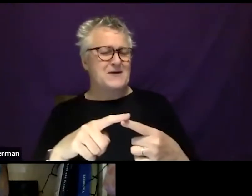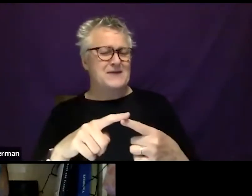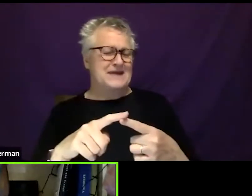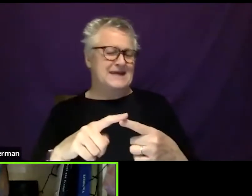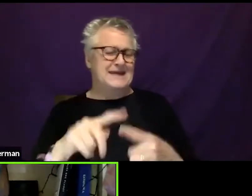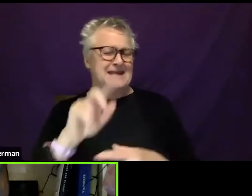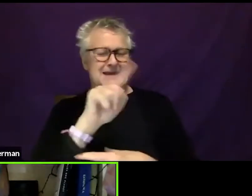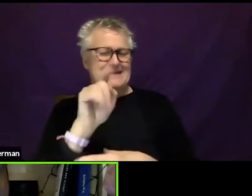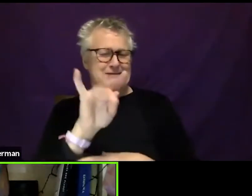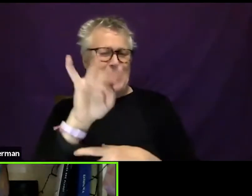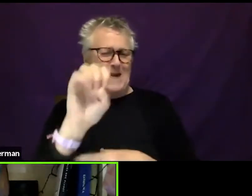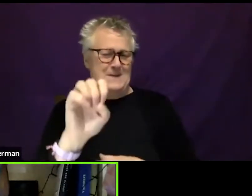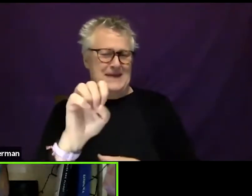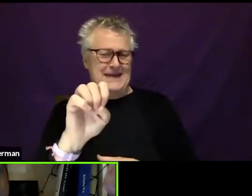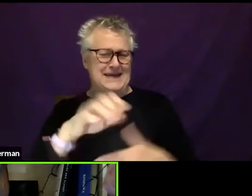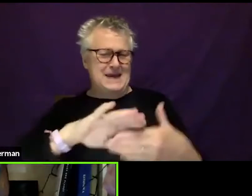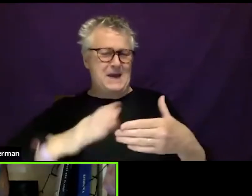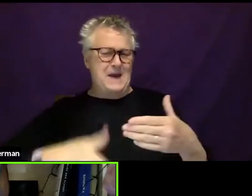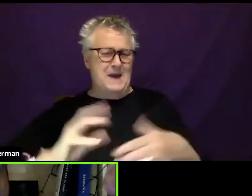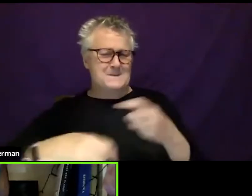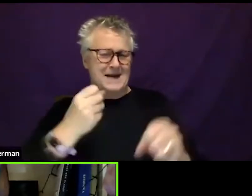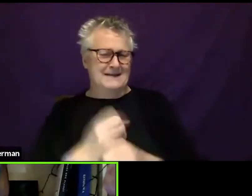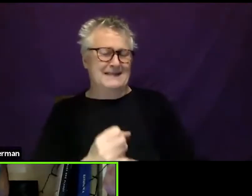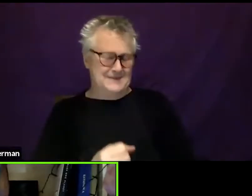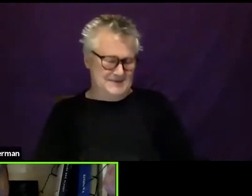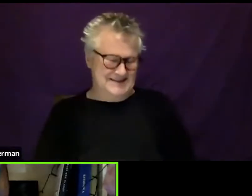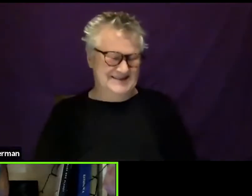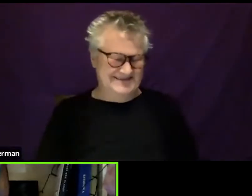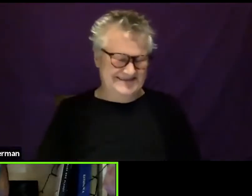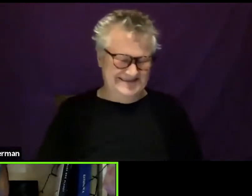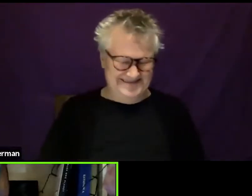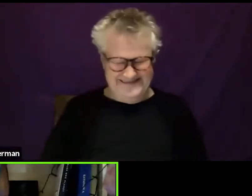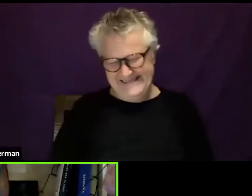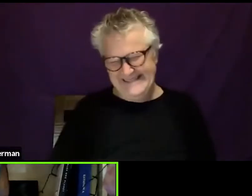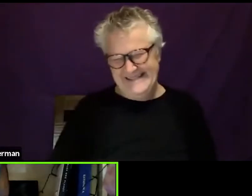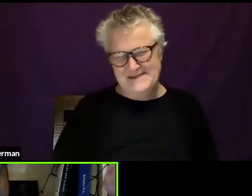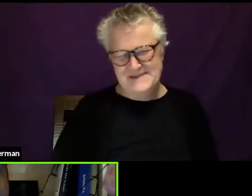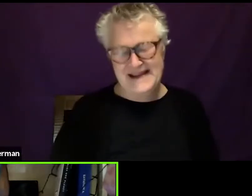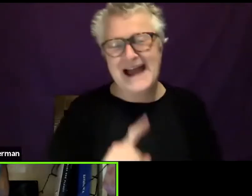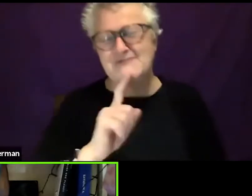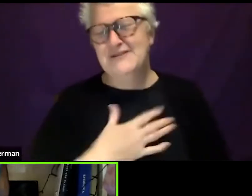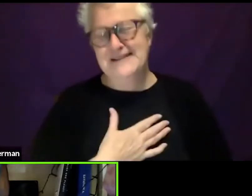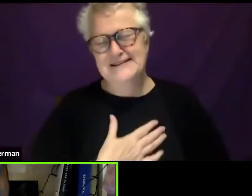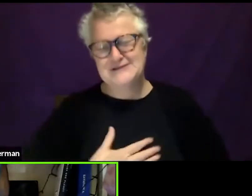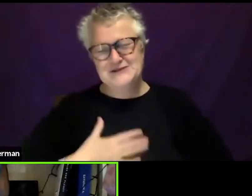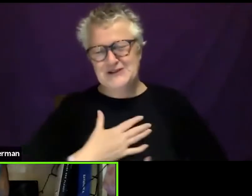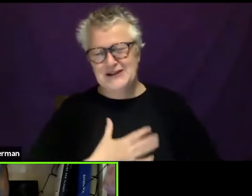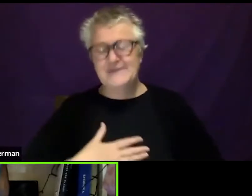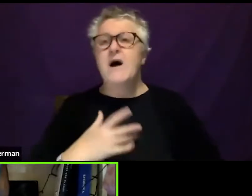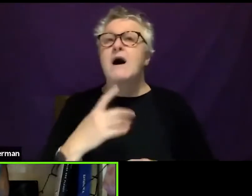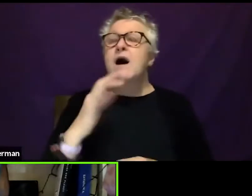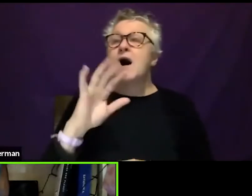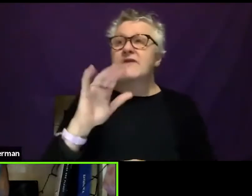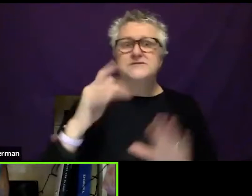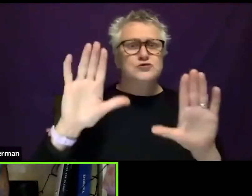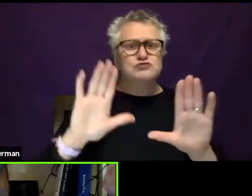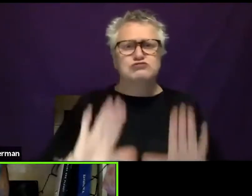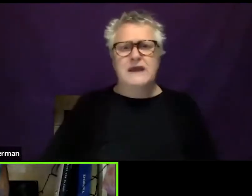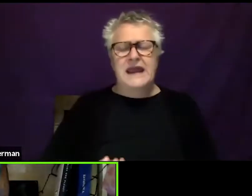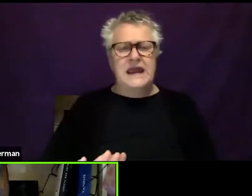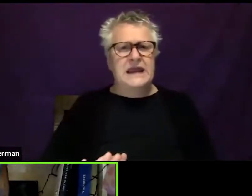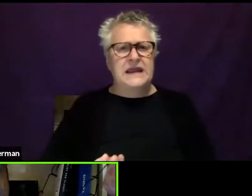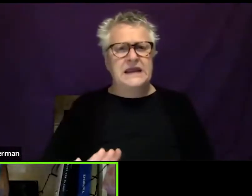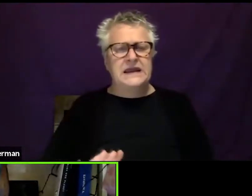So yeah, that's a niche thing. And actually something I did recently, which I really enjoyed, is there's a great podcast